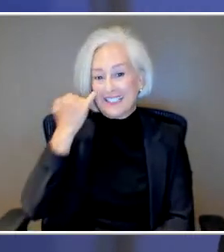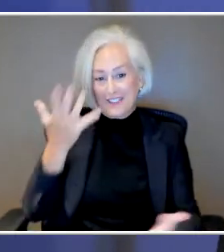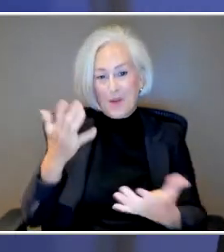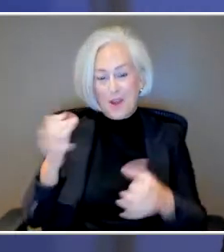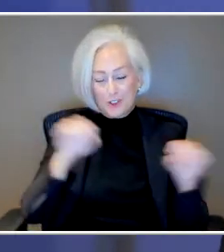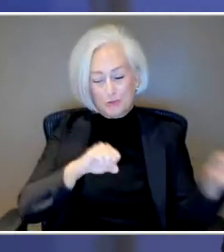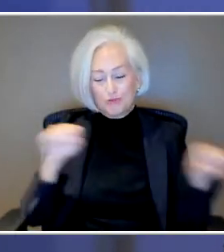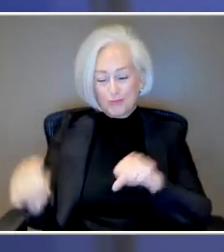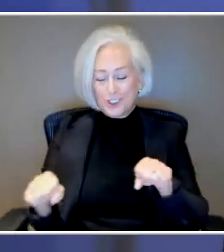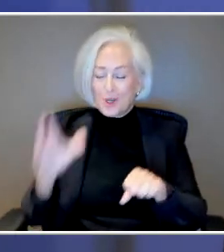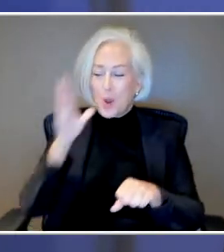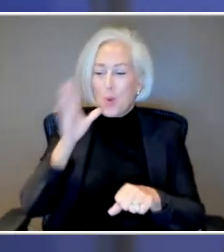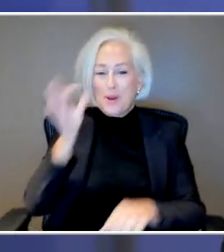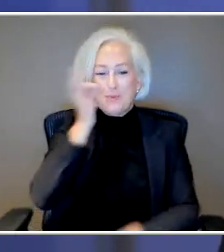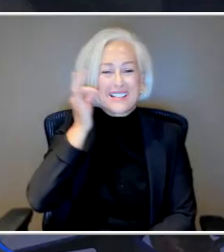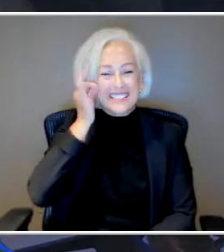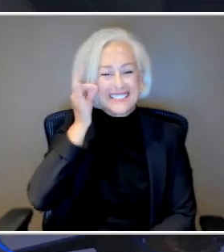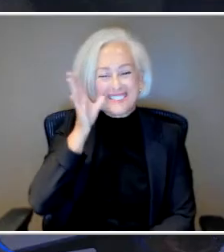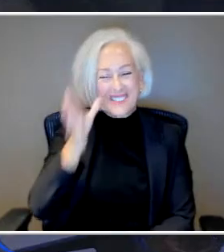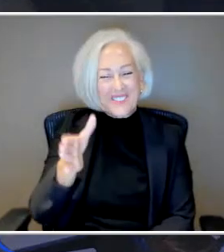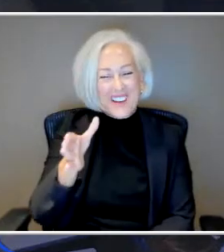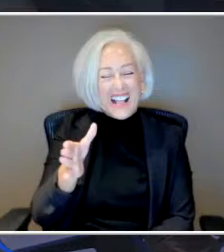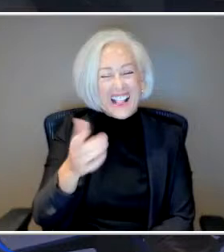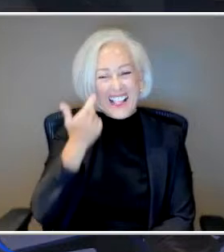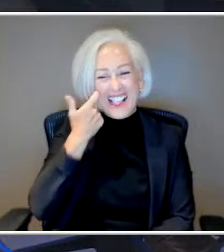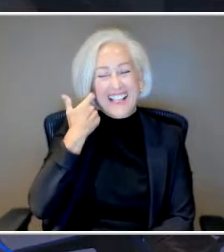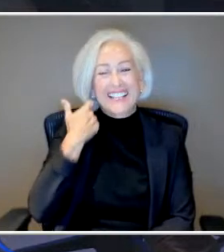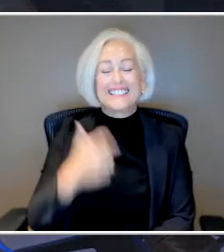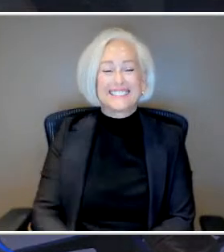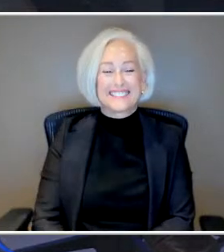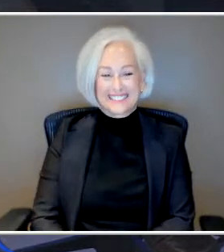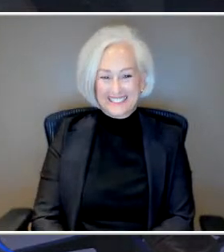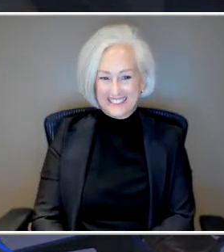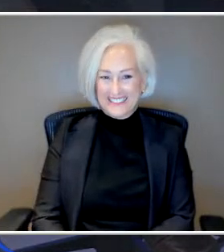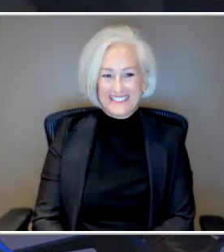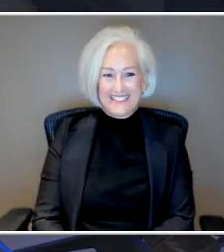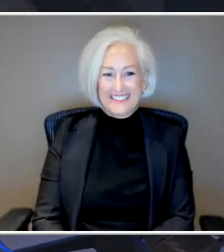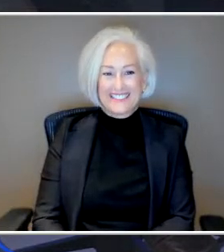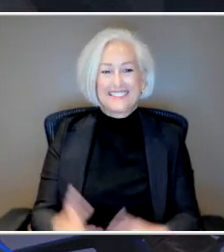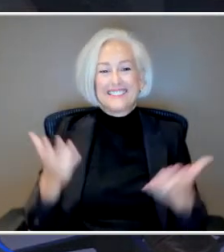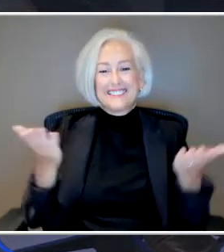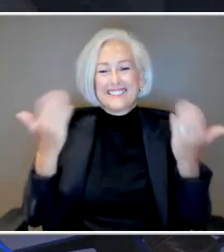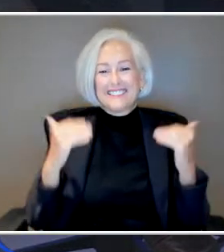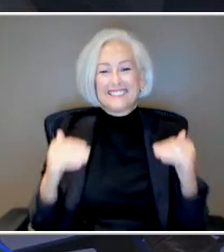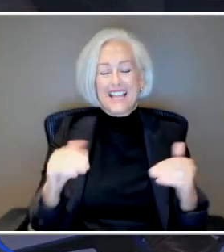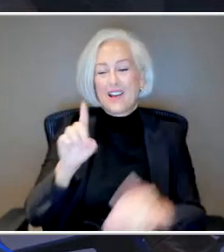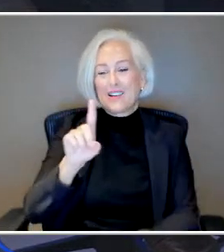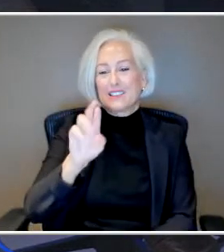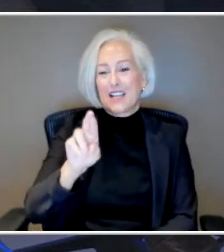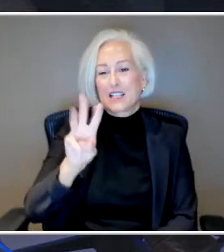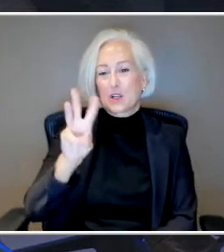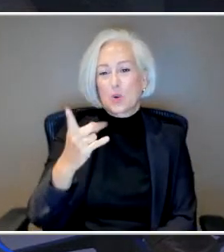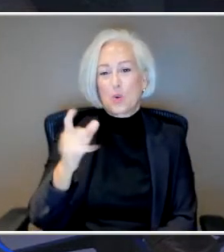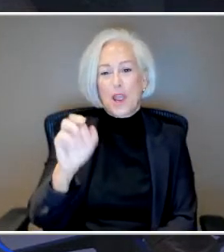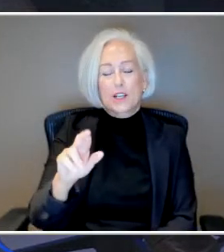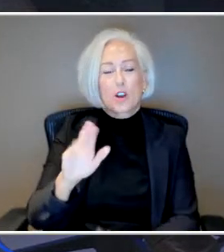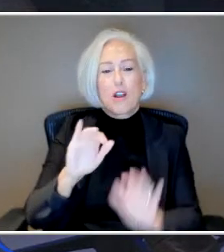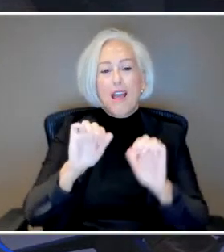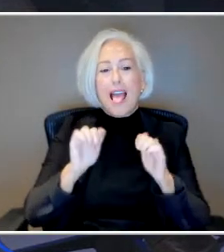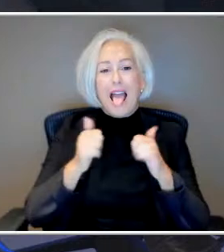Okay, good answer, good answer. So I want to get to the good stuff, because Dr. Wagner, I want to talk, how did you conjure up